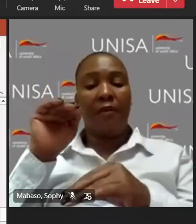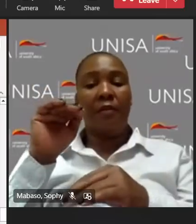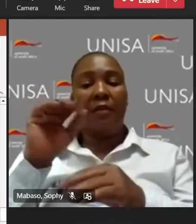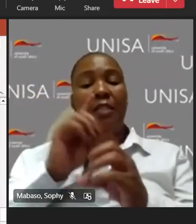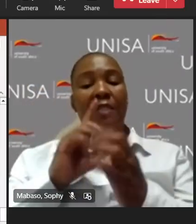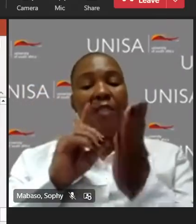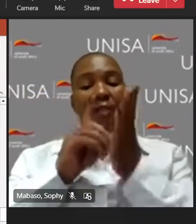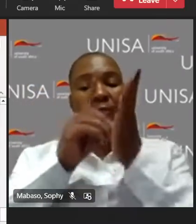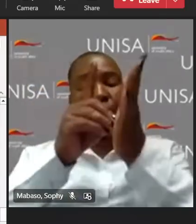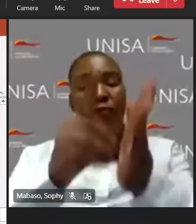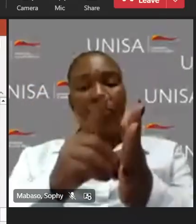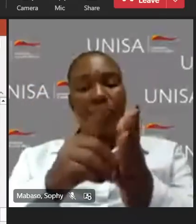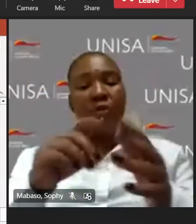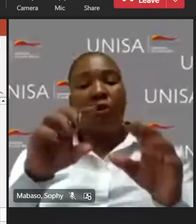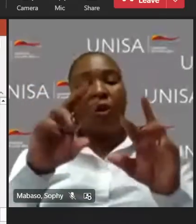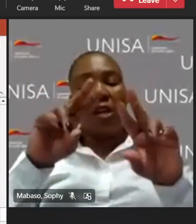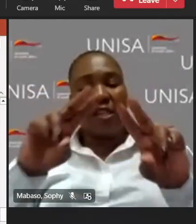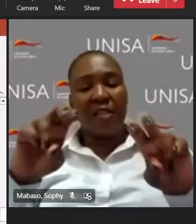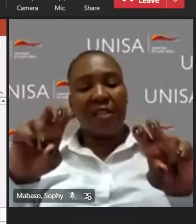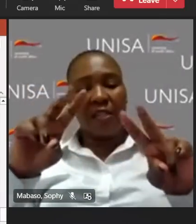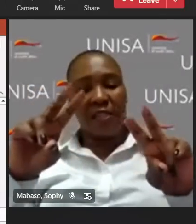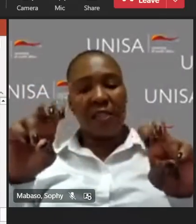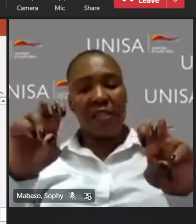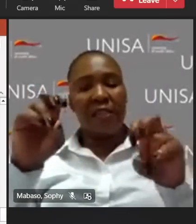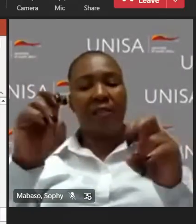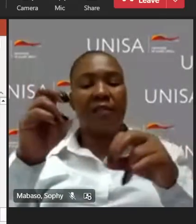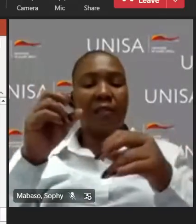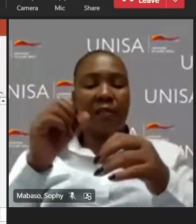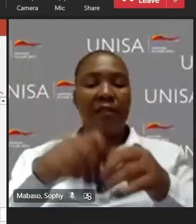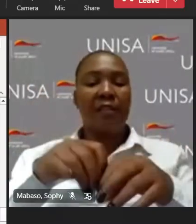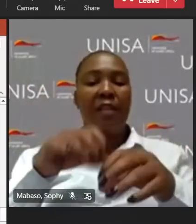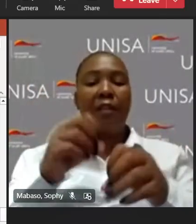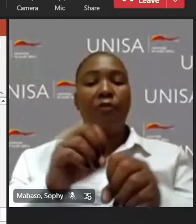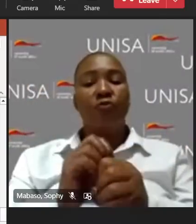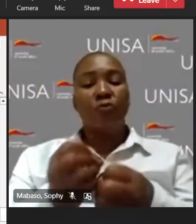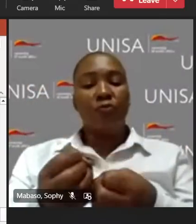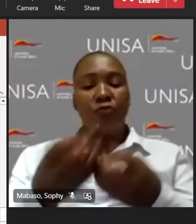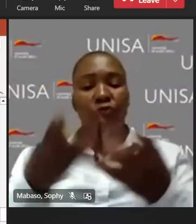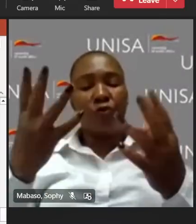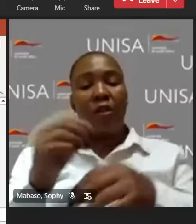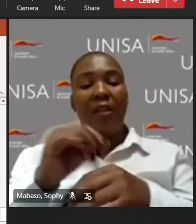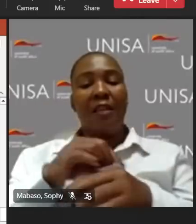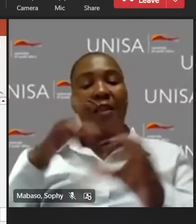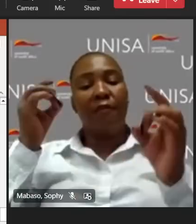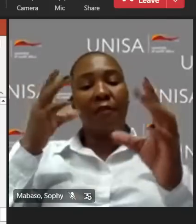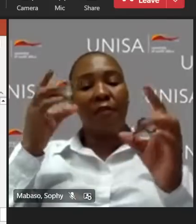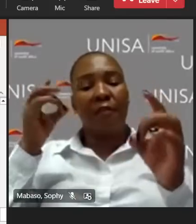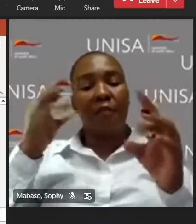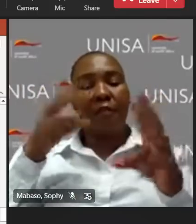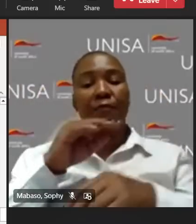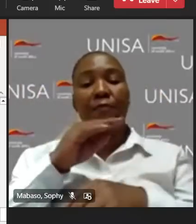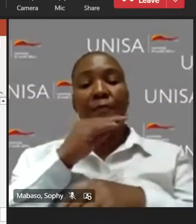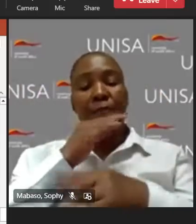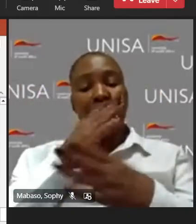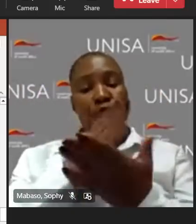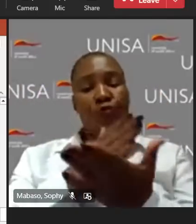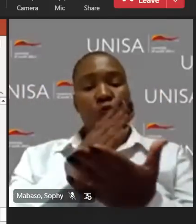for it, and it will populate the information. And then make sure that your reference is